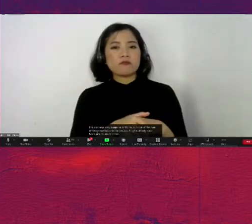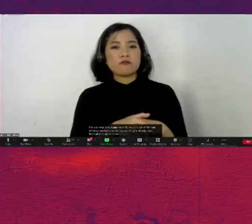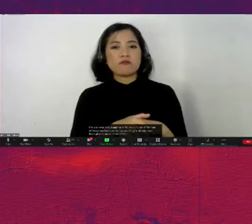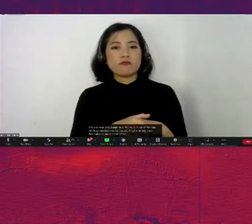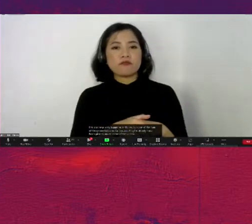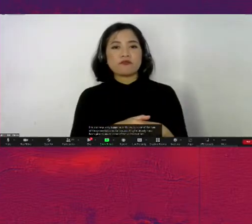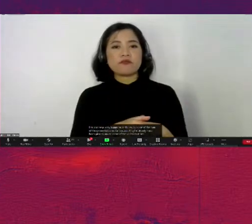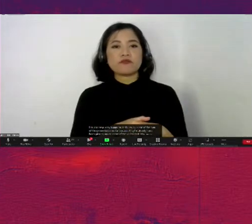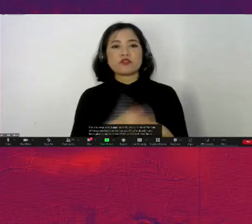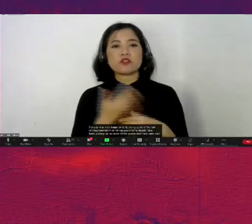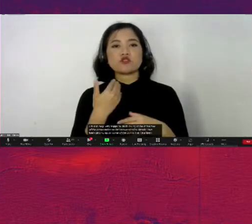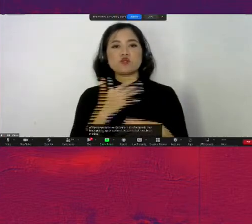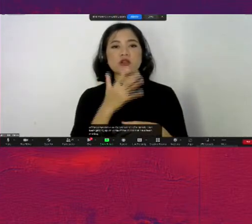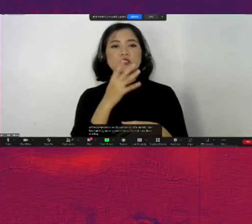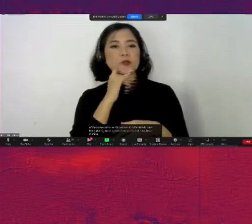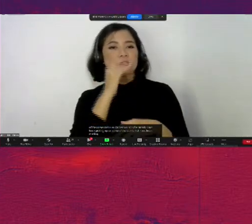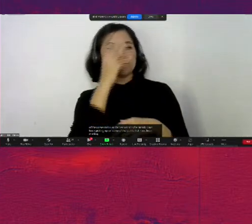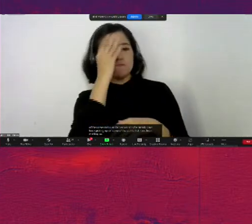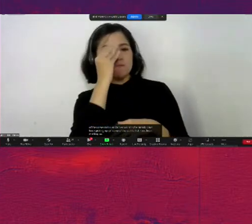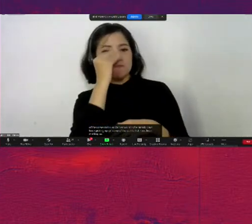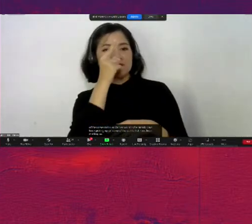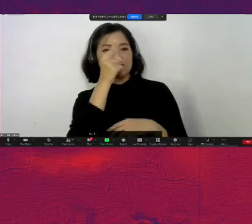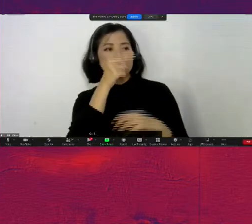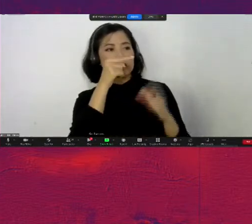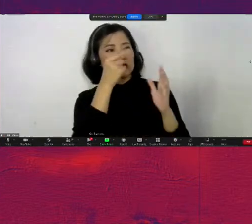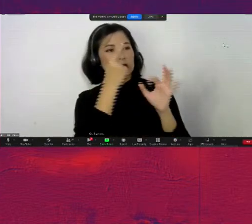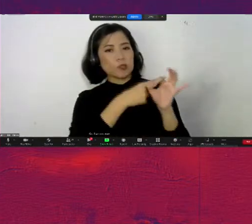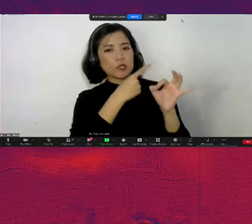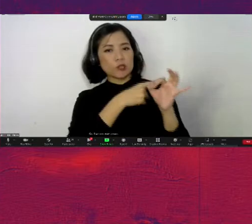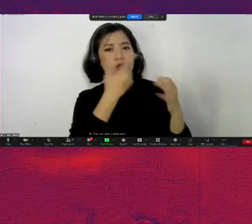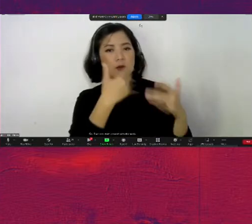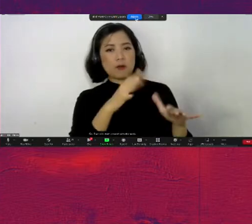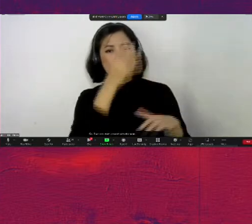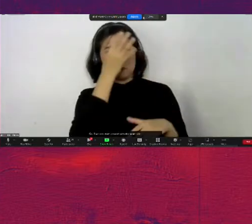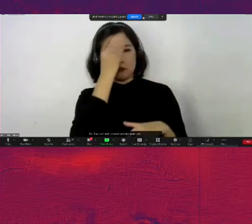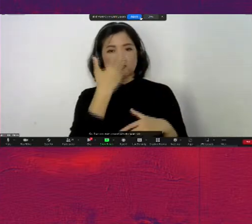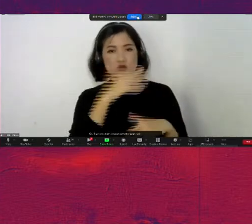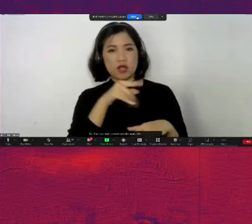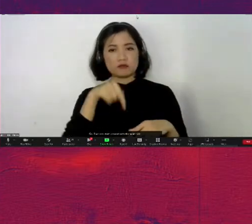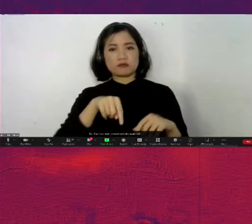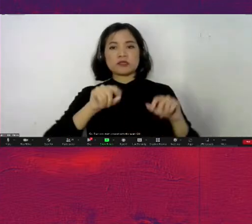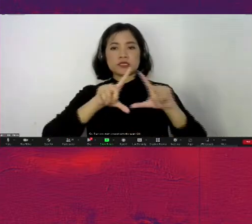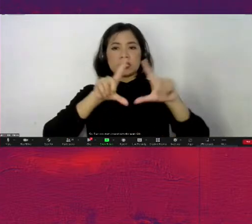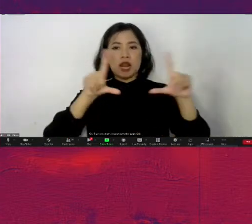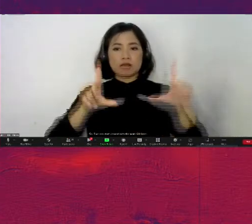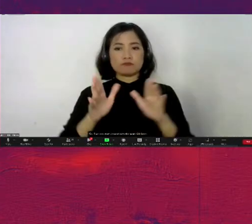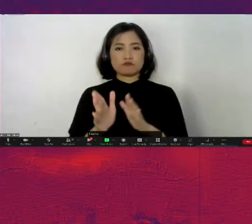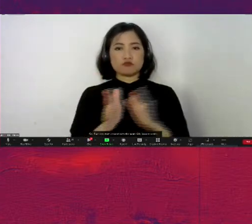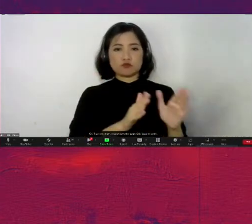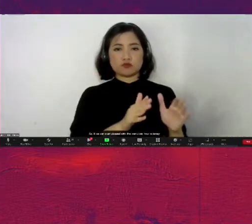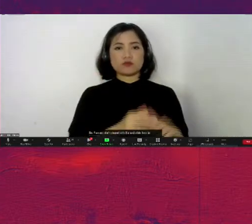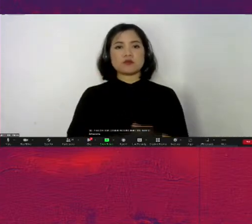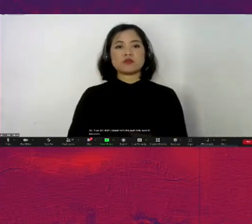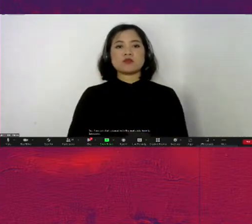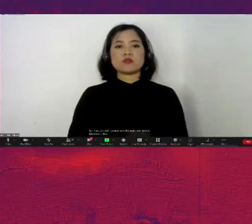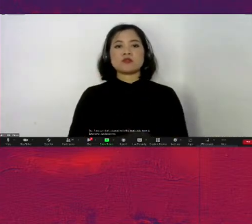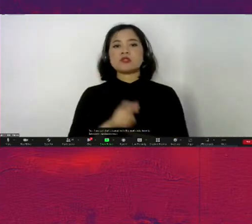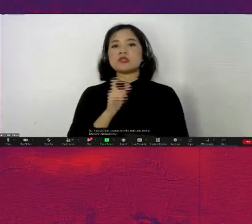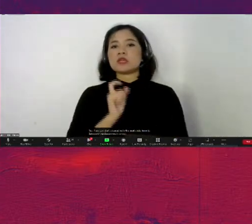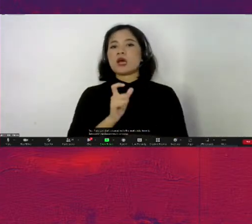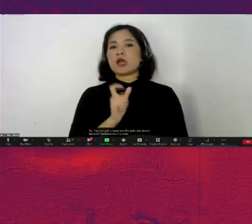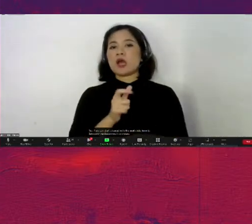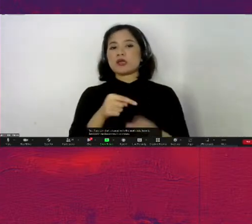some of the points that I will be making. So if we can start, please, with the next slide. How to integrate